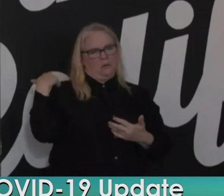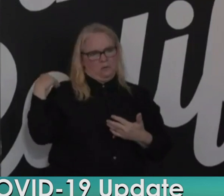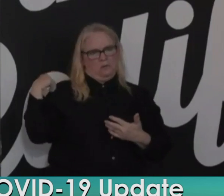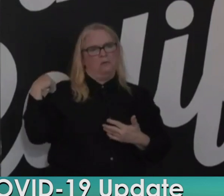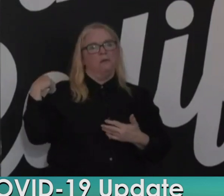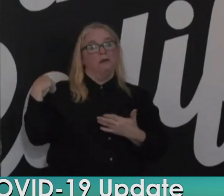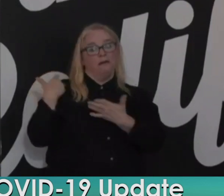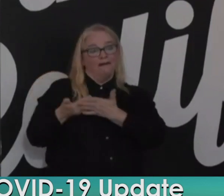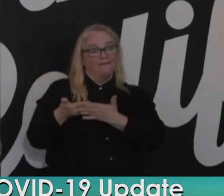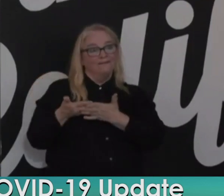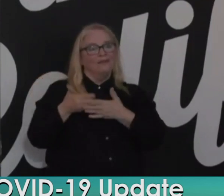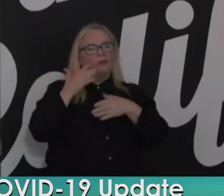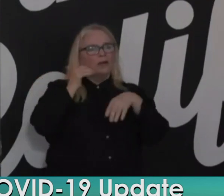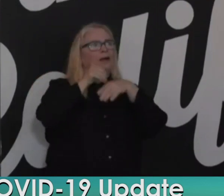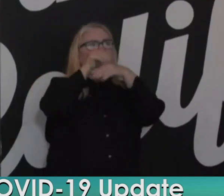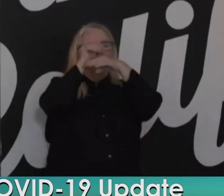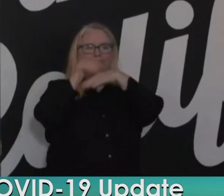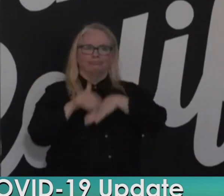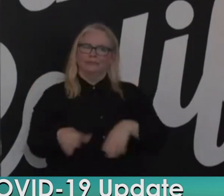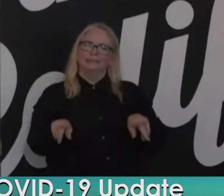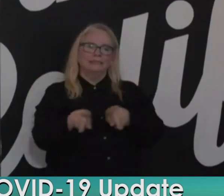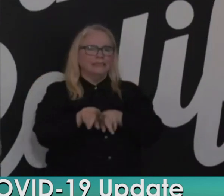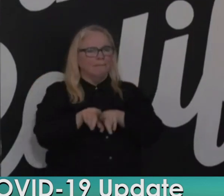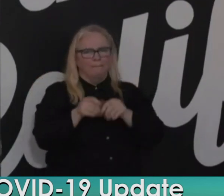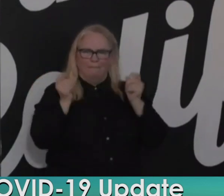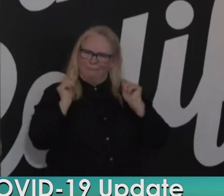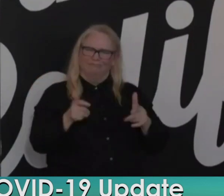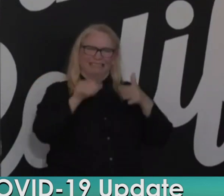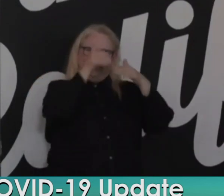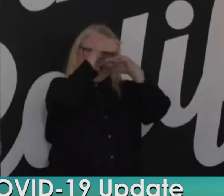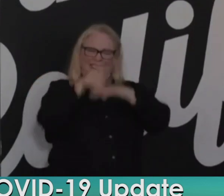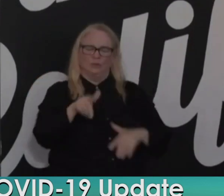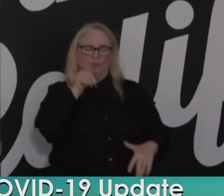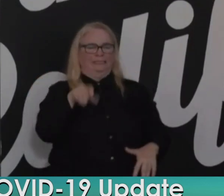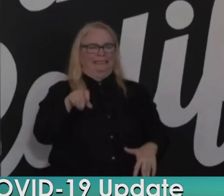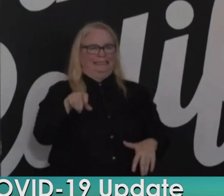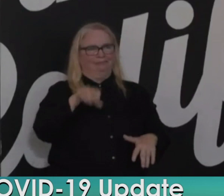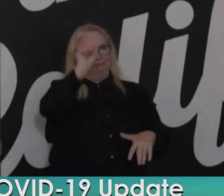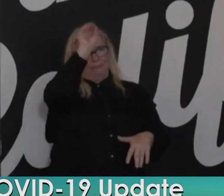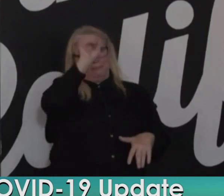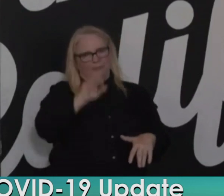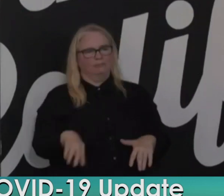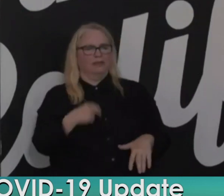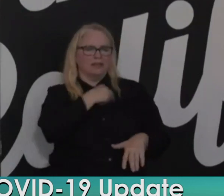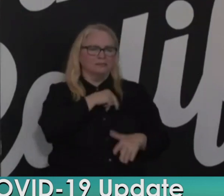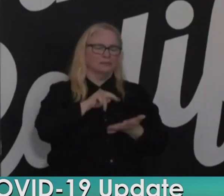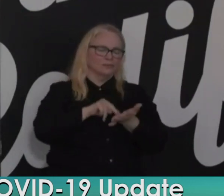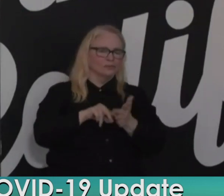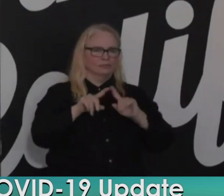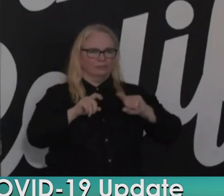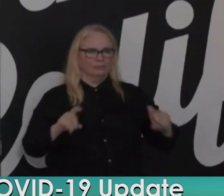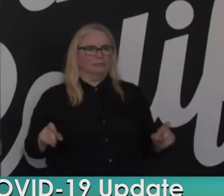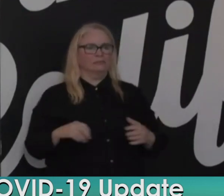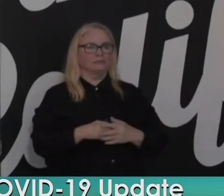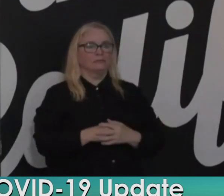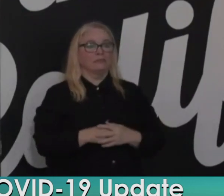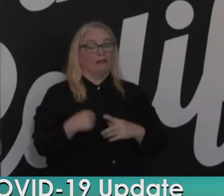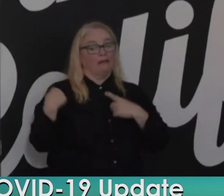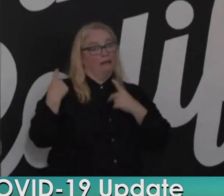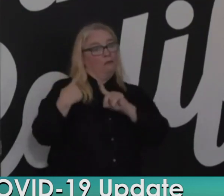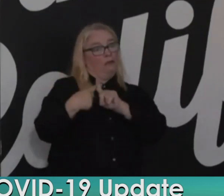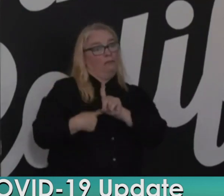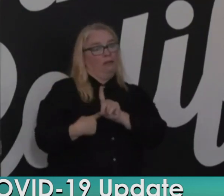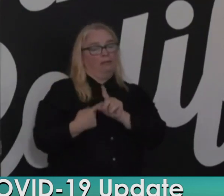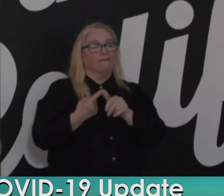soon as we possibly can. But I can assure you, in all of these months, we have never had so many procedure